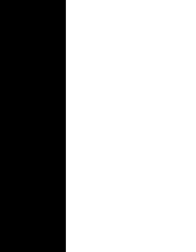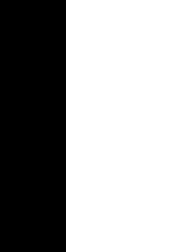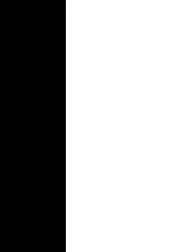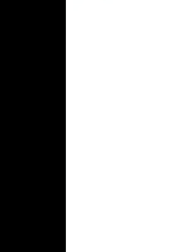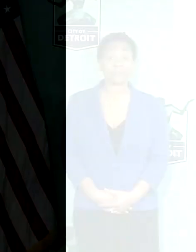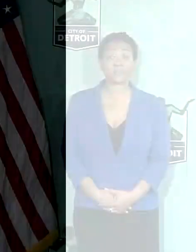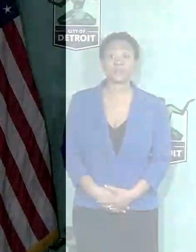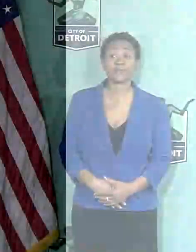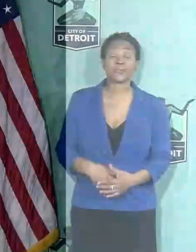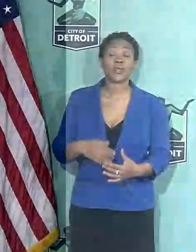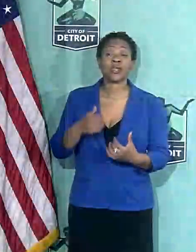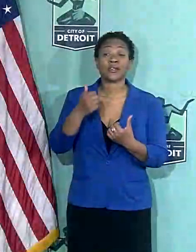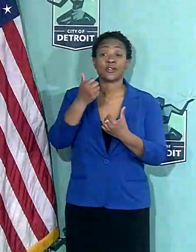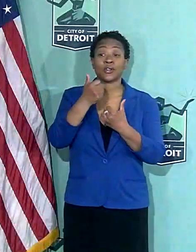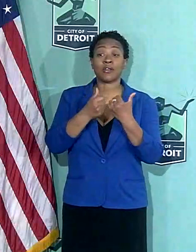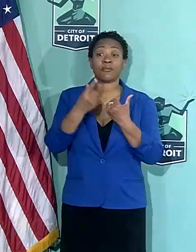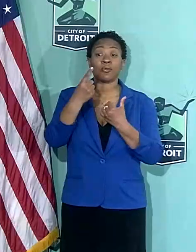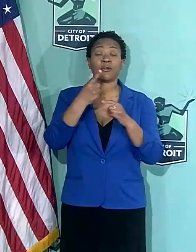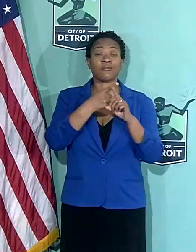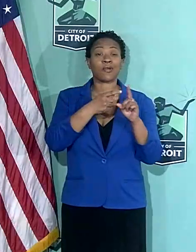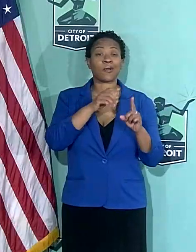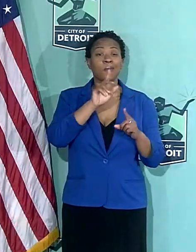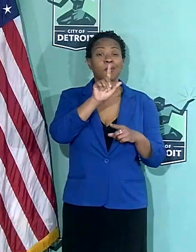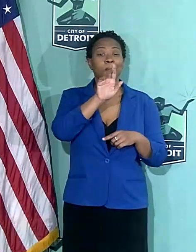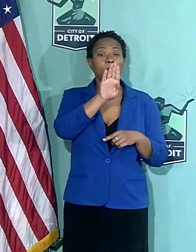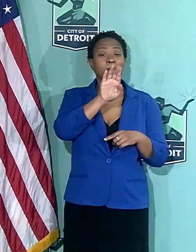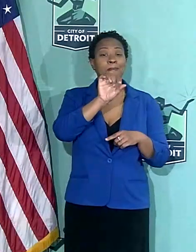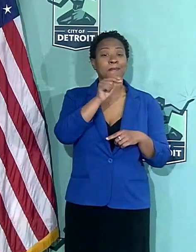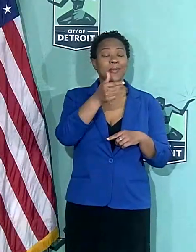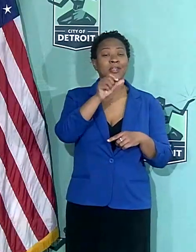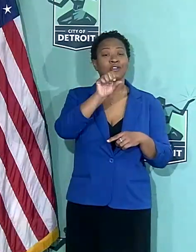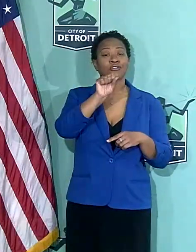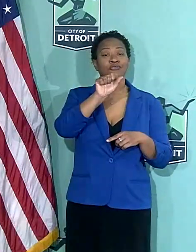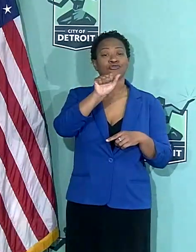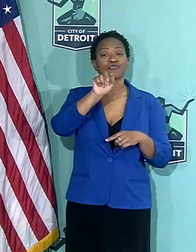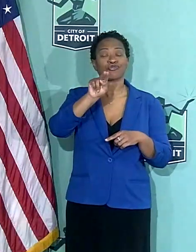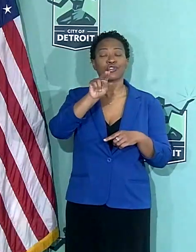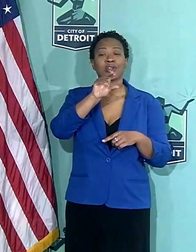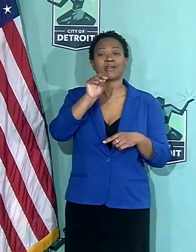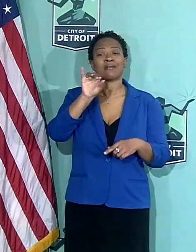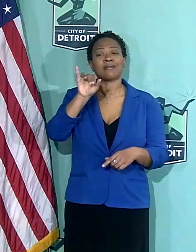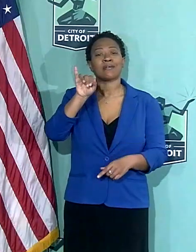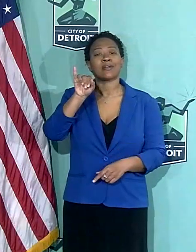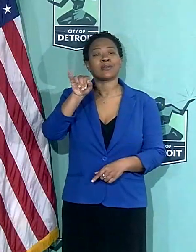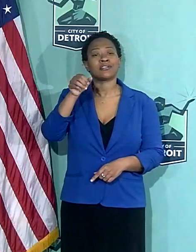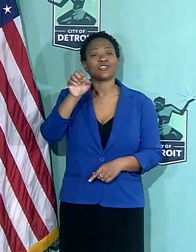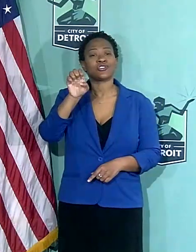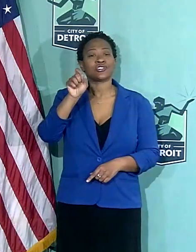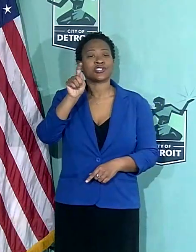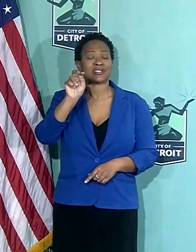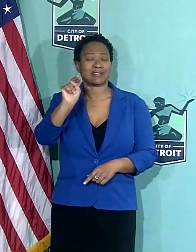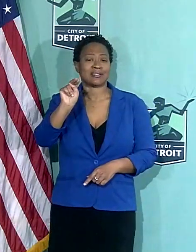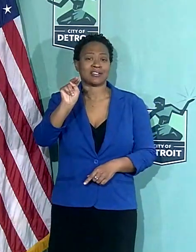So everybody from Big Sean to Justin Verlander across this community. Last year, I was over